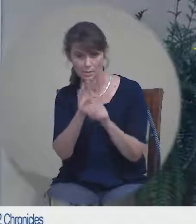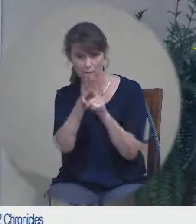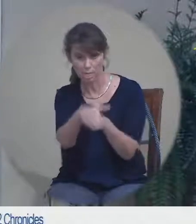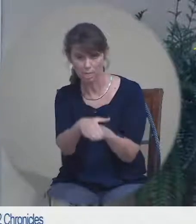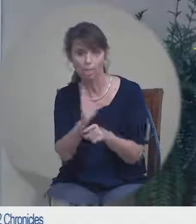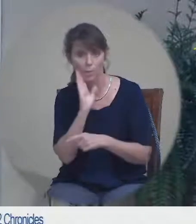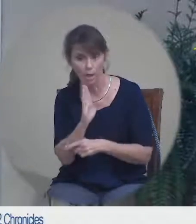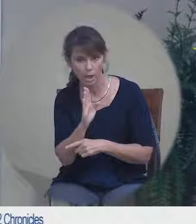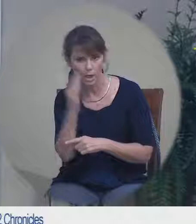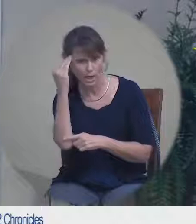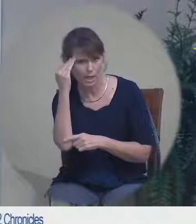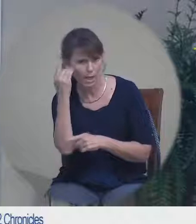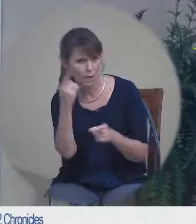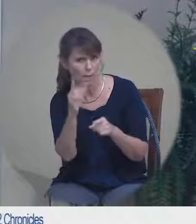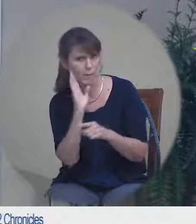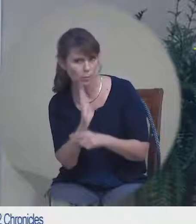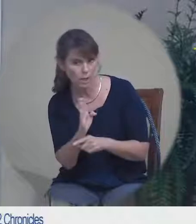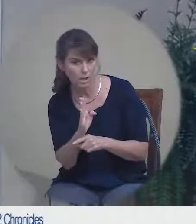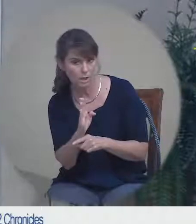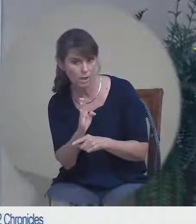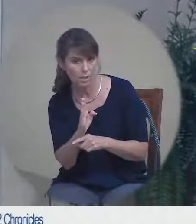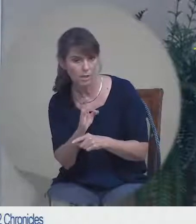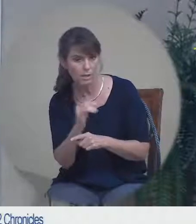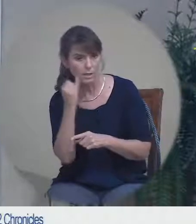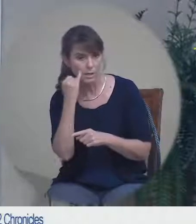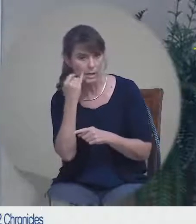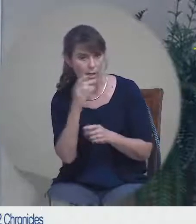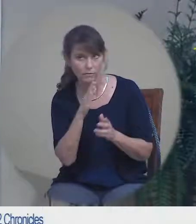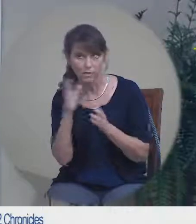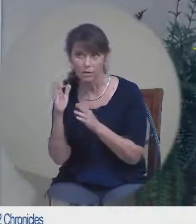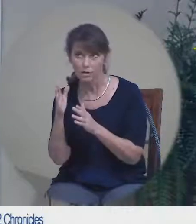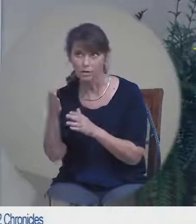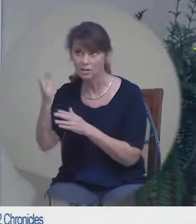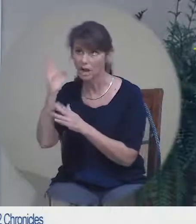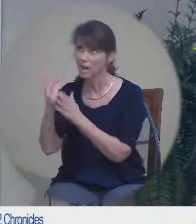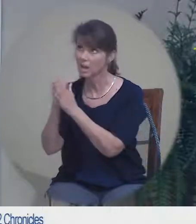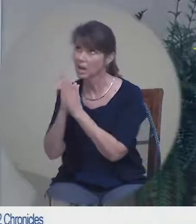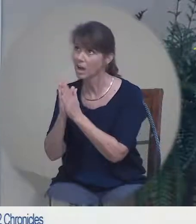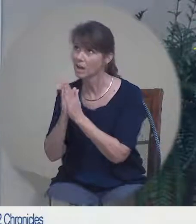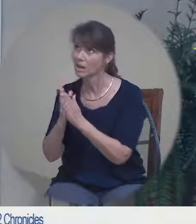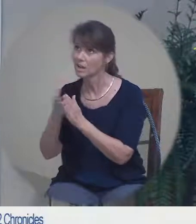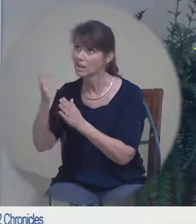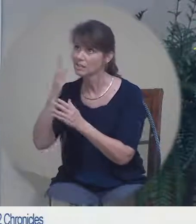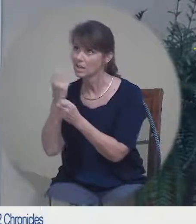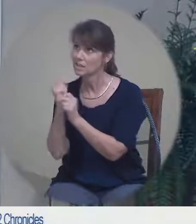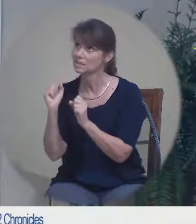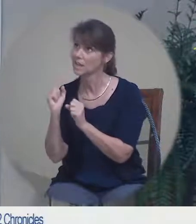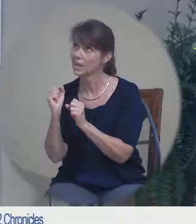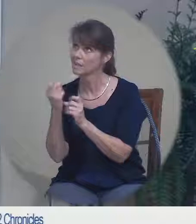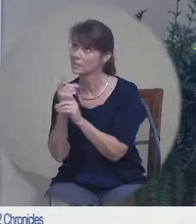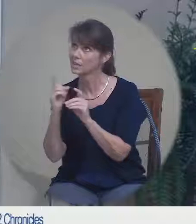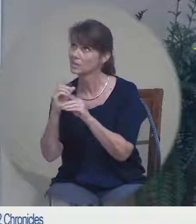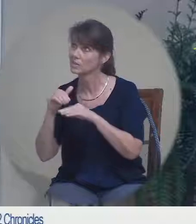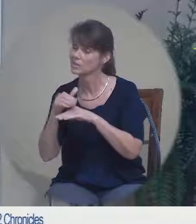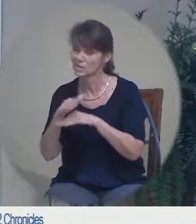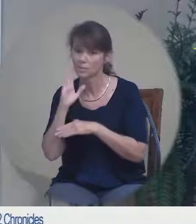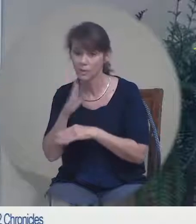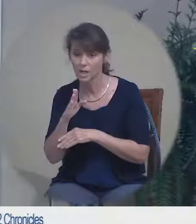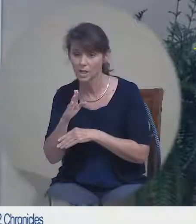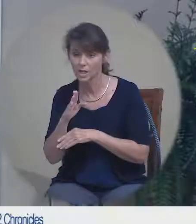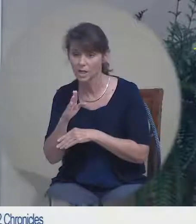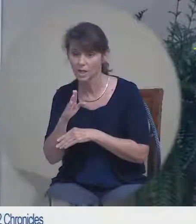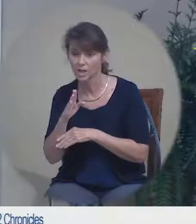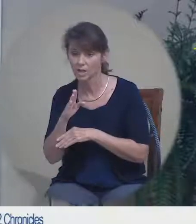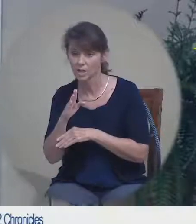oppression, that causes me to turn to God. And you know what happens when I turn to God? God sends a deliverer and releases me. You know what I ought to